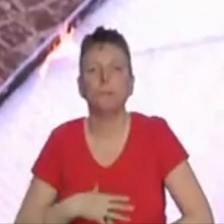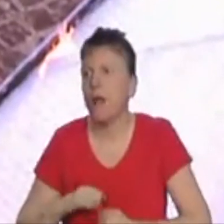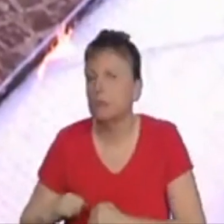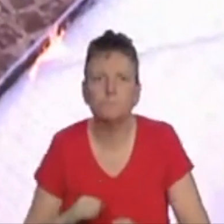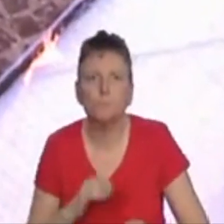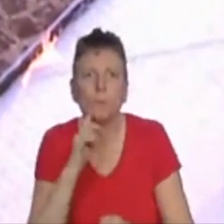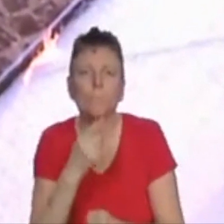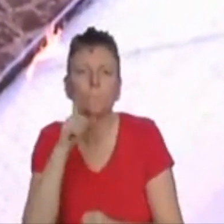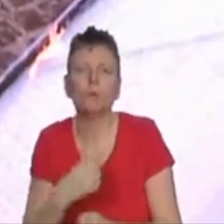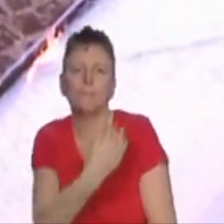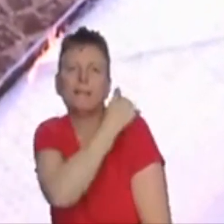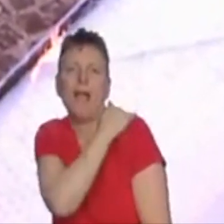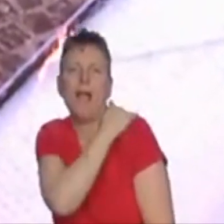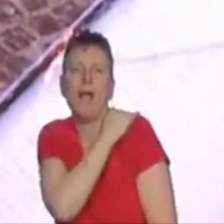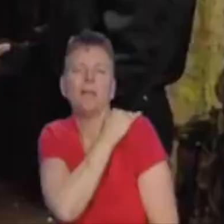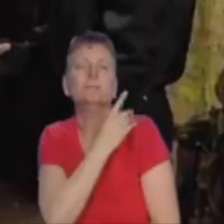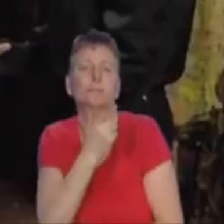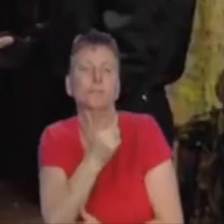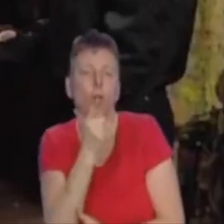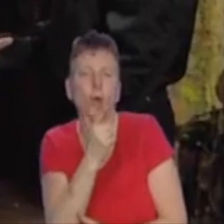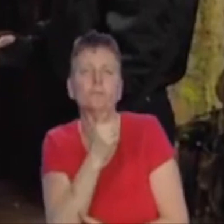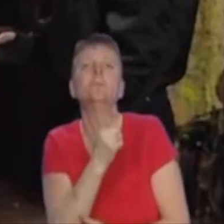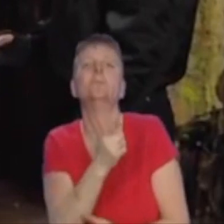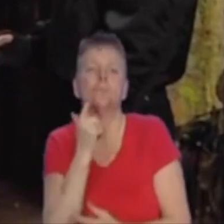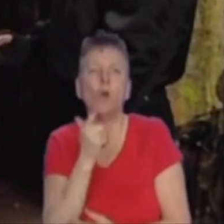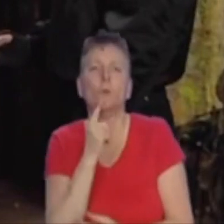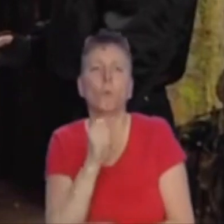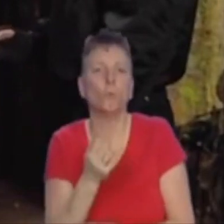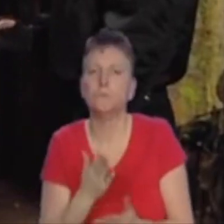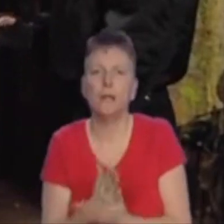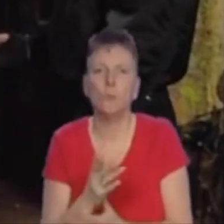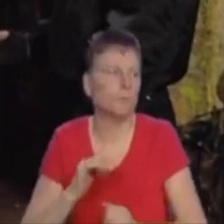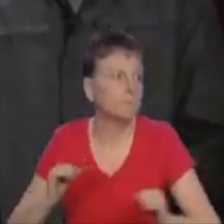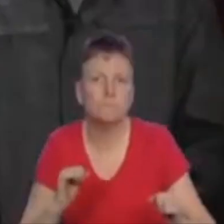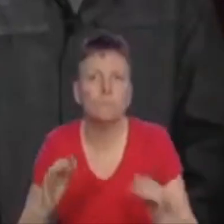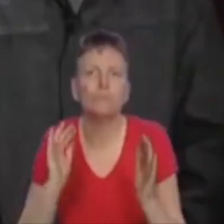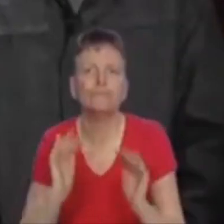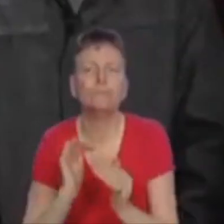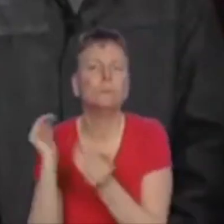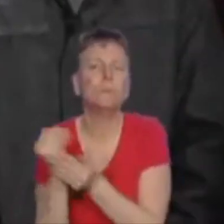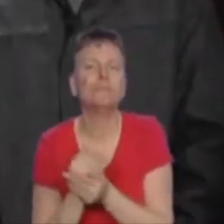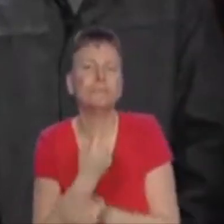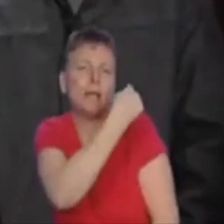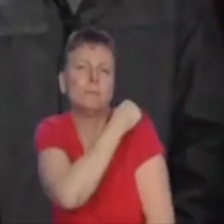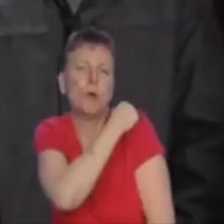bodyguard, take the bodyguard out first. A couple of shots should disable him. He won't get in your way.